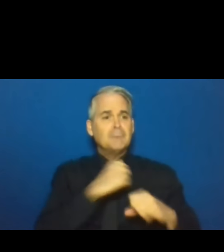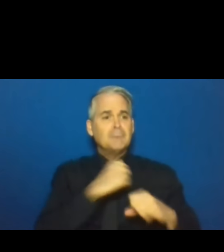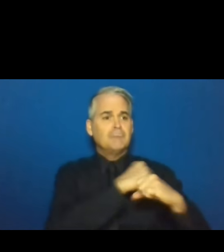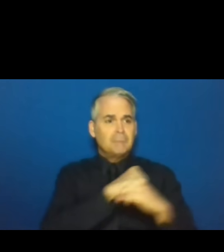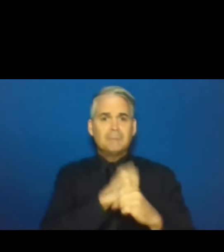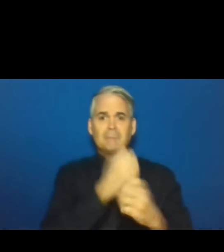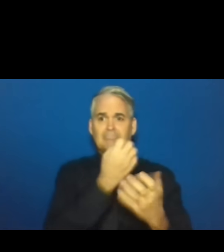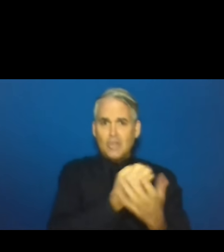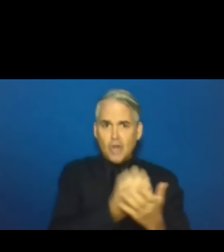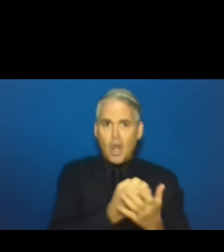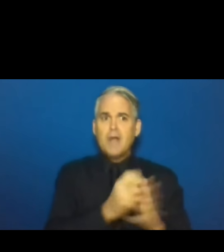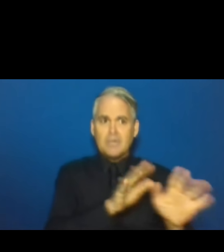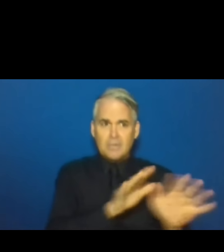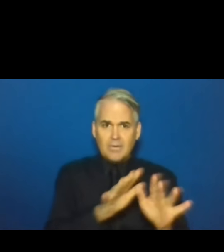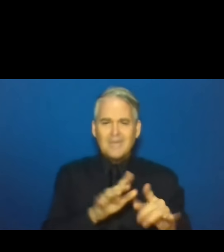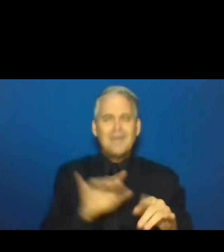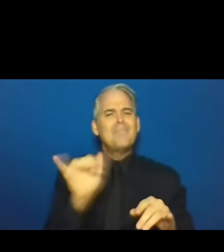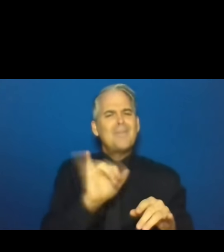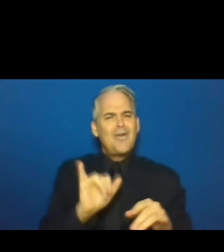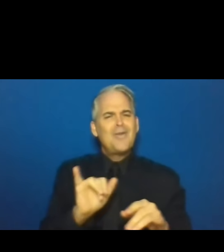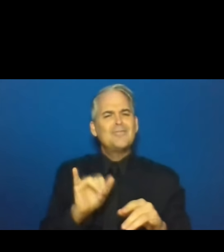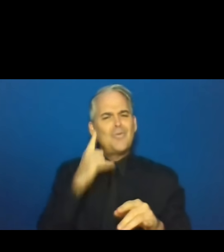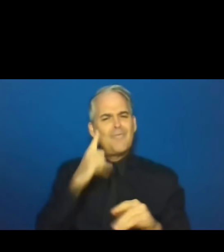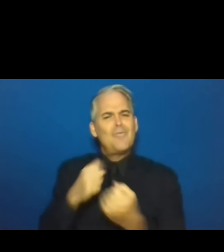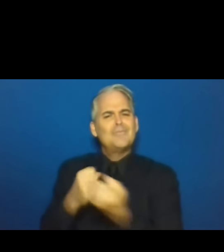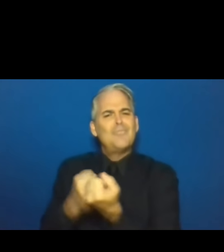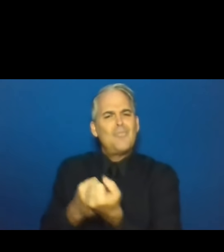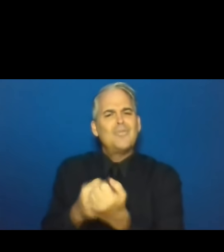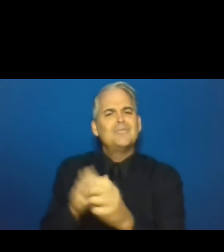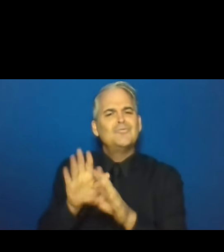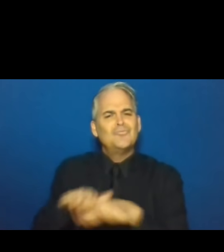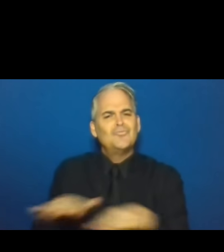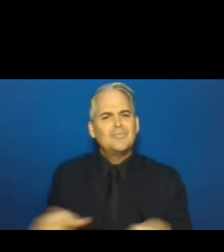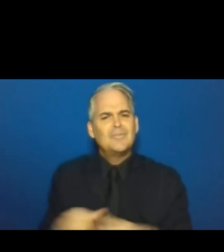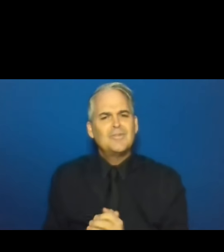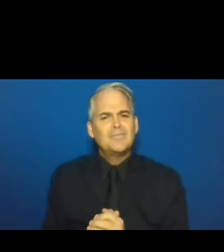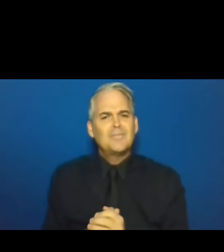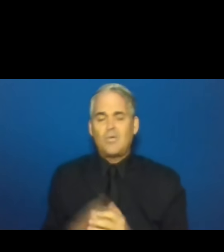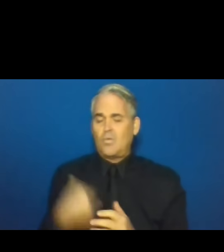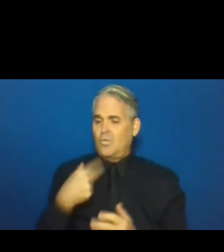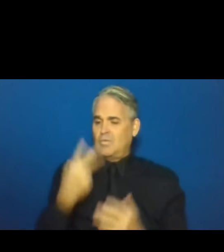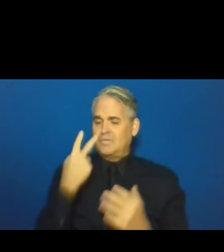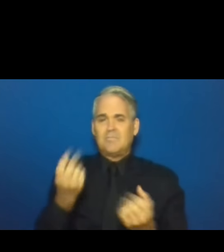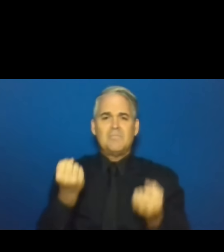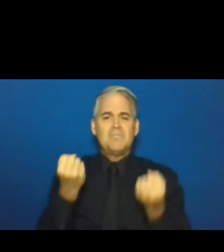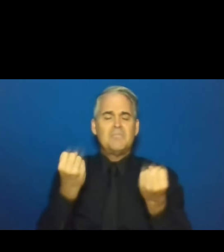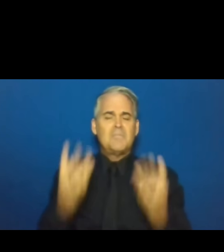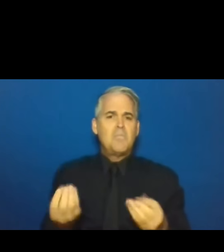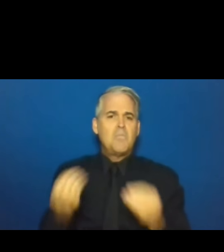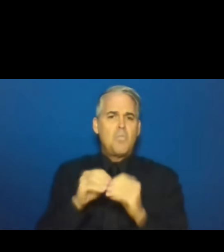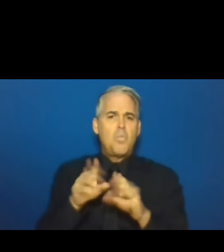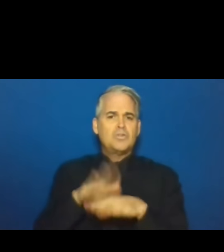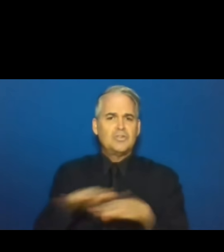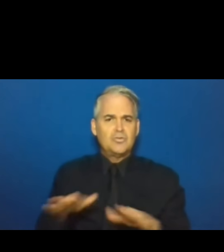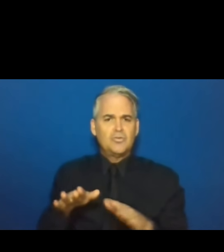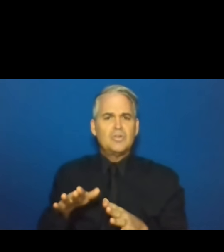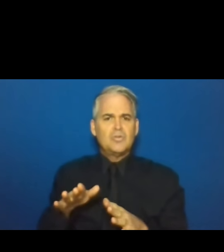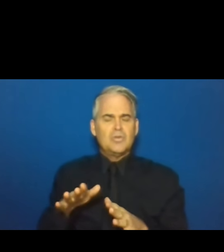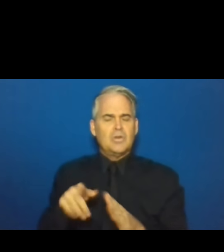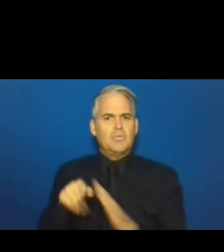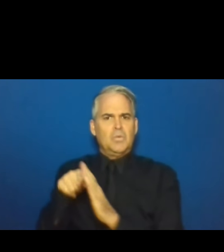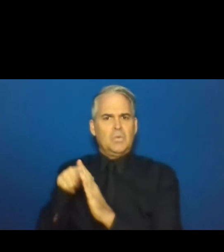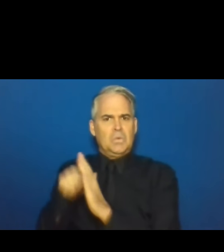seen more deaths by suicide among students this fall than in years prior. And it breaks my heart to share that